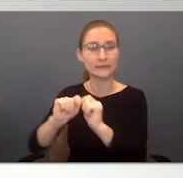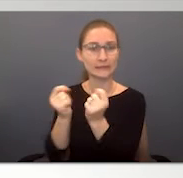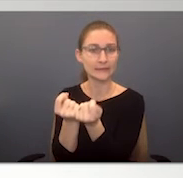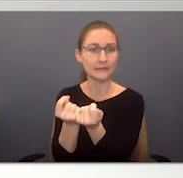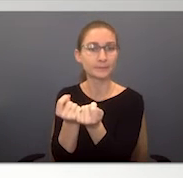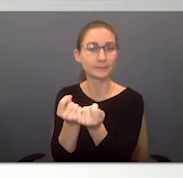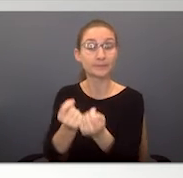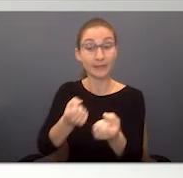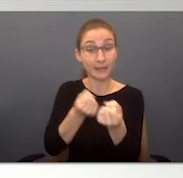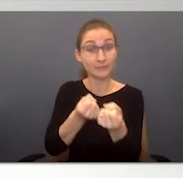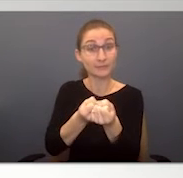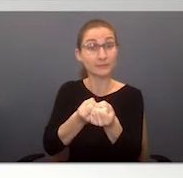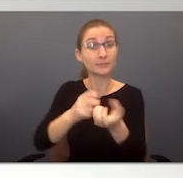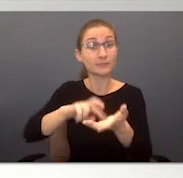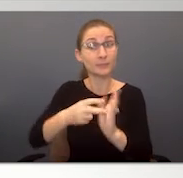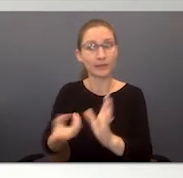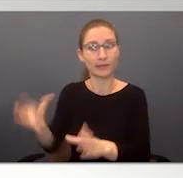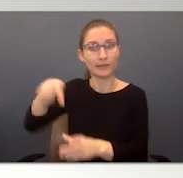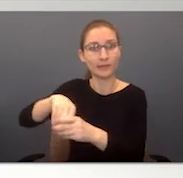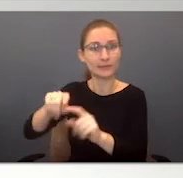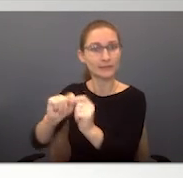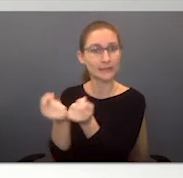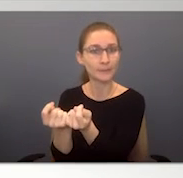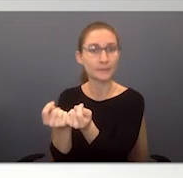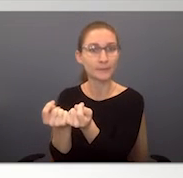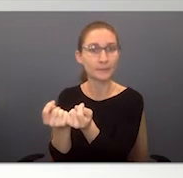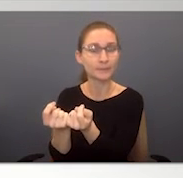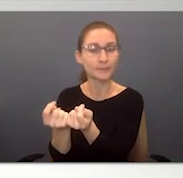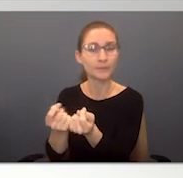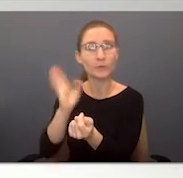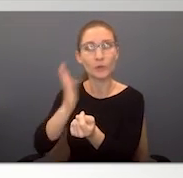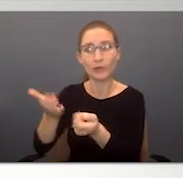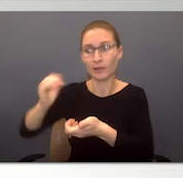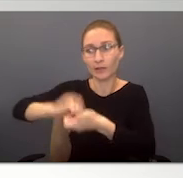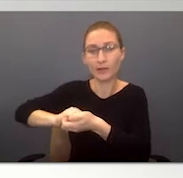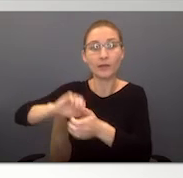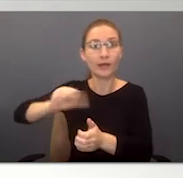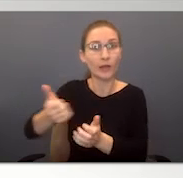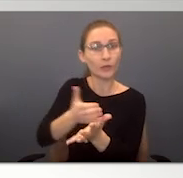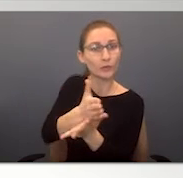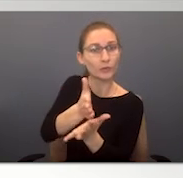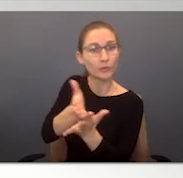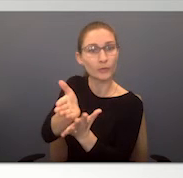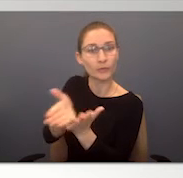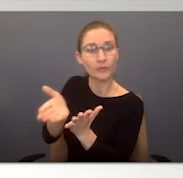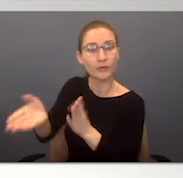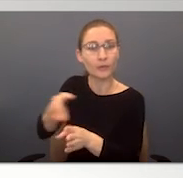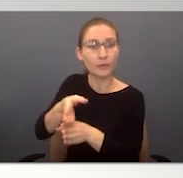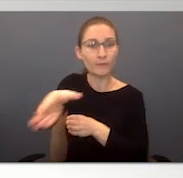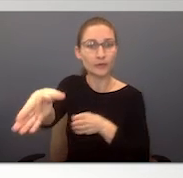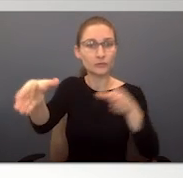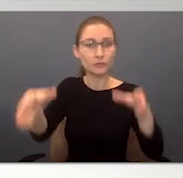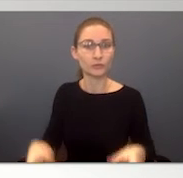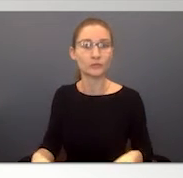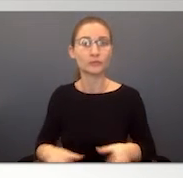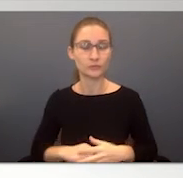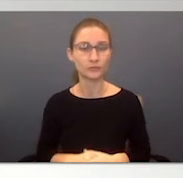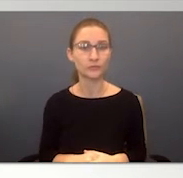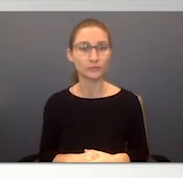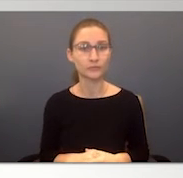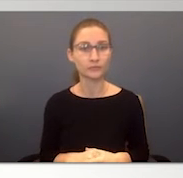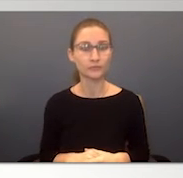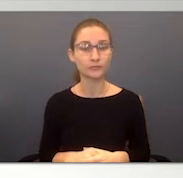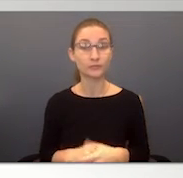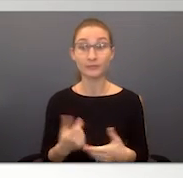note, advocacy is not always getting exactly what I want. It's getting a compromise, but getting what works for you. So following that